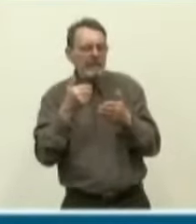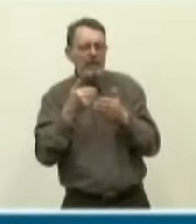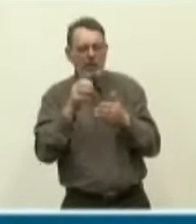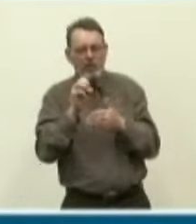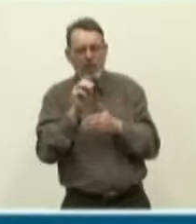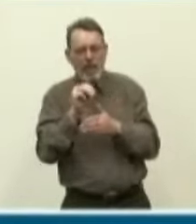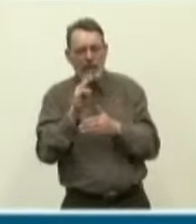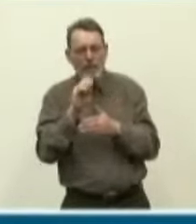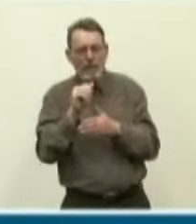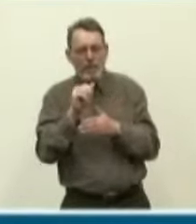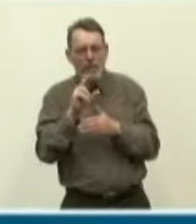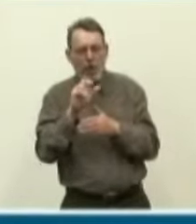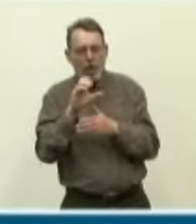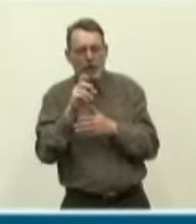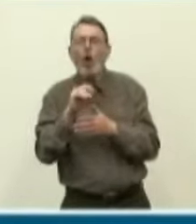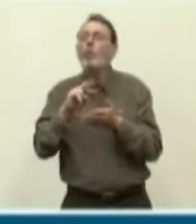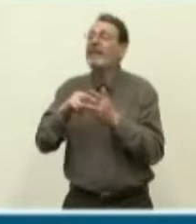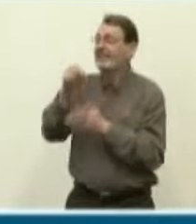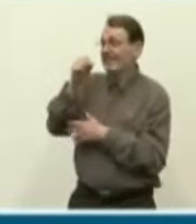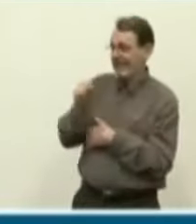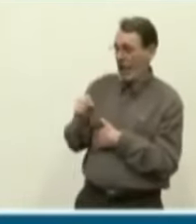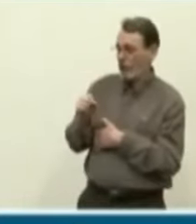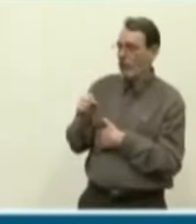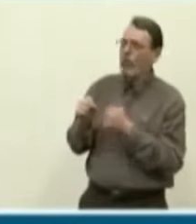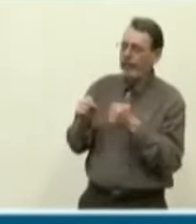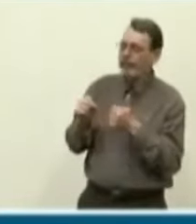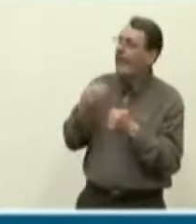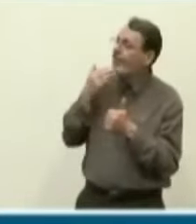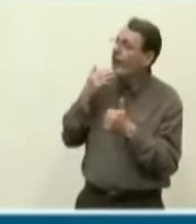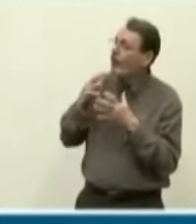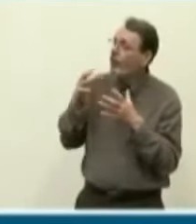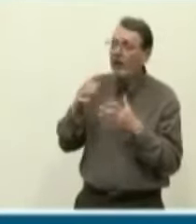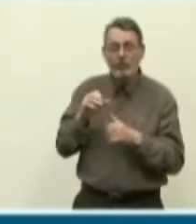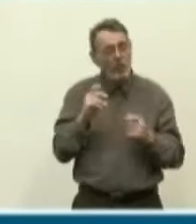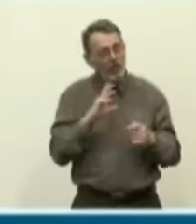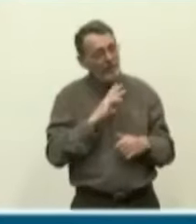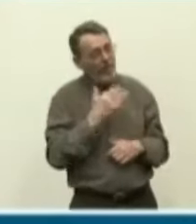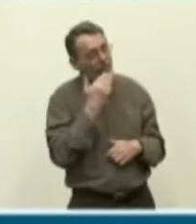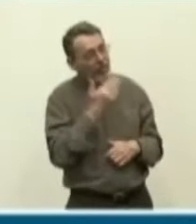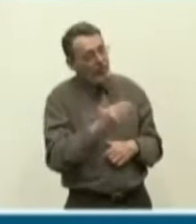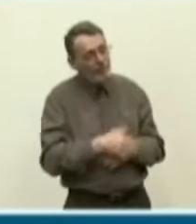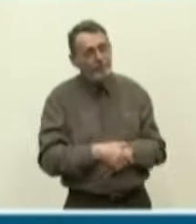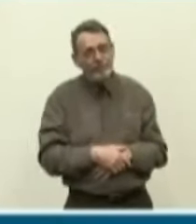heading southbound on Embarcadero. Okay. Yeah. Thank you very much. Okay, thank you. Okay, bye-bye.